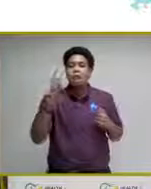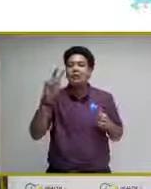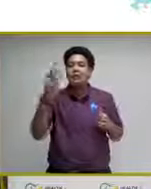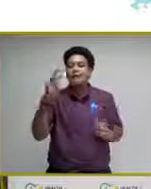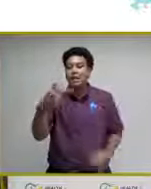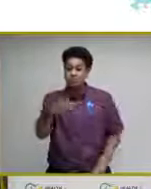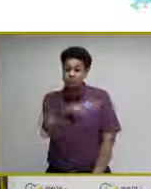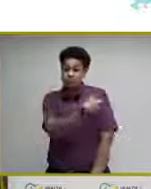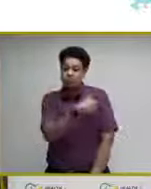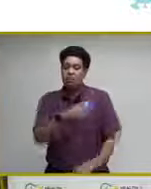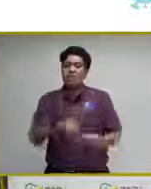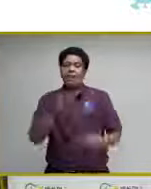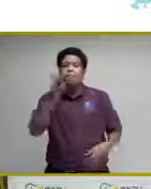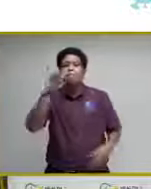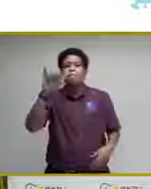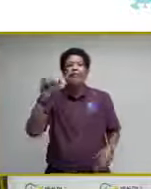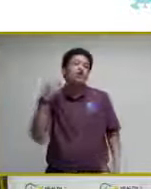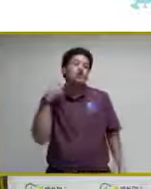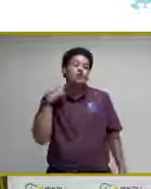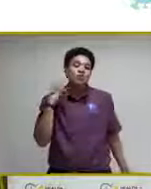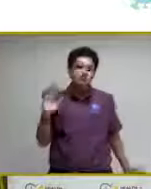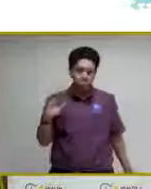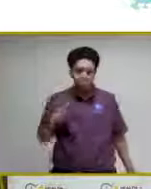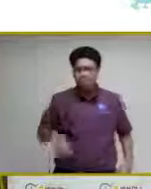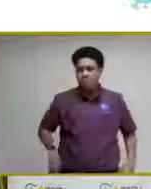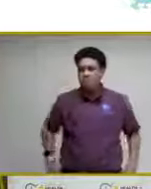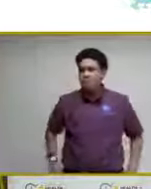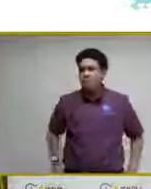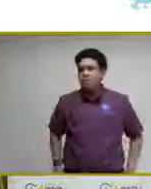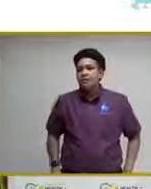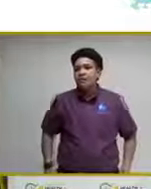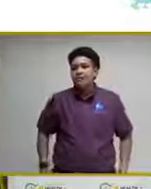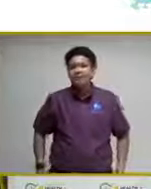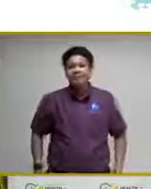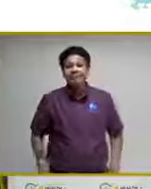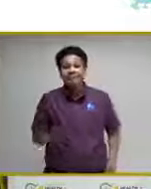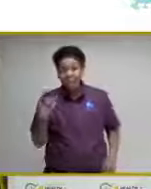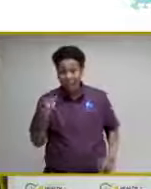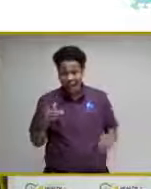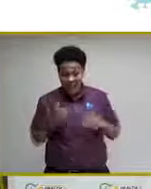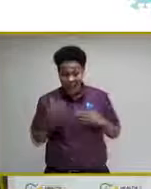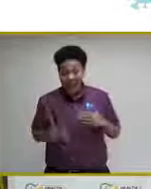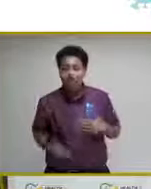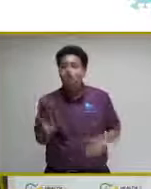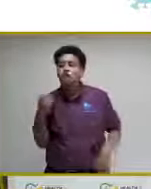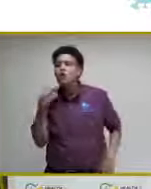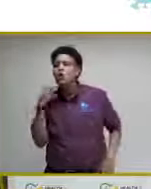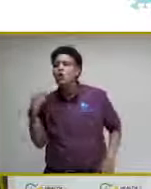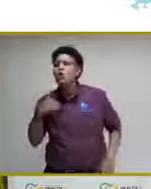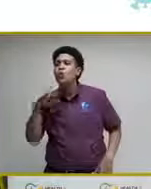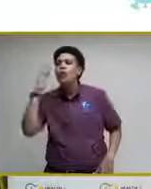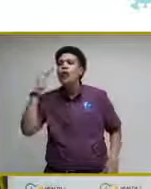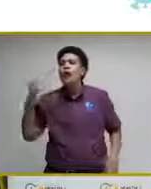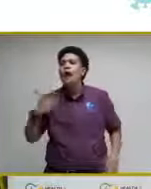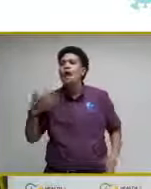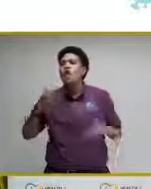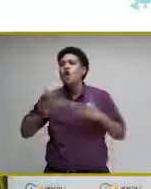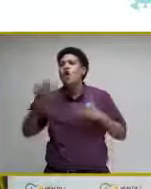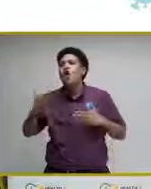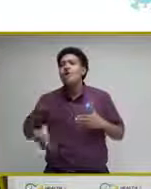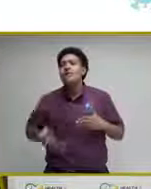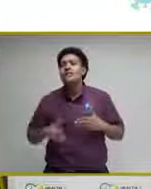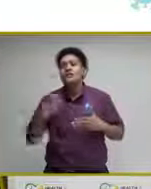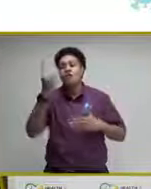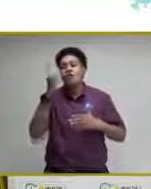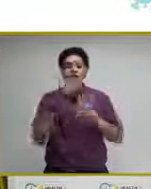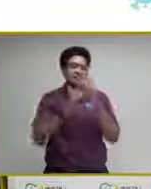dose in May and June. So, by the end of June, we will have completed phase